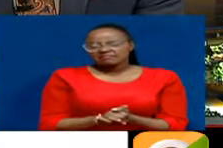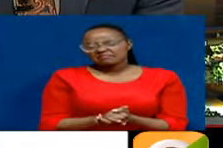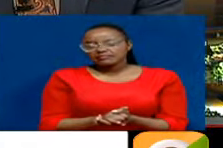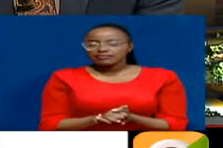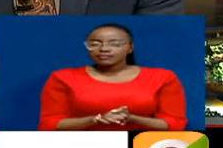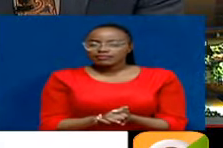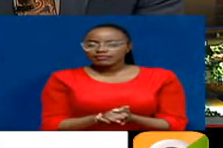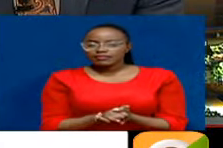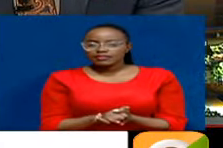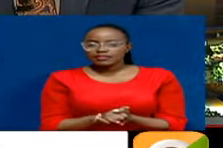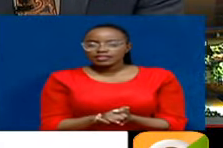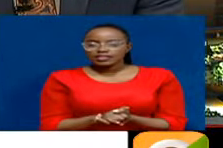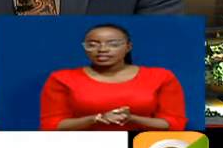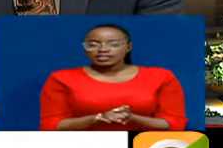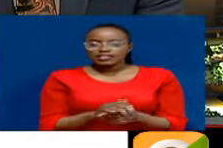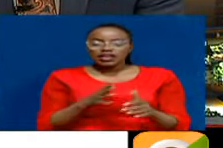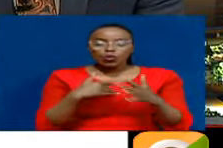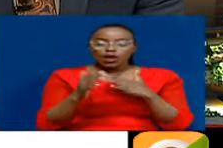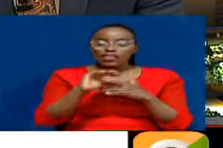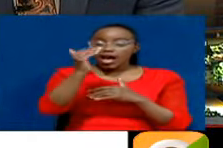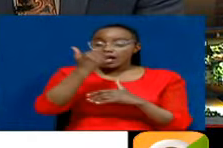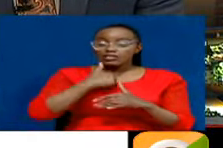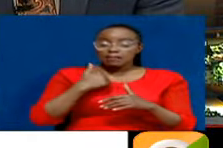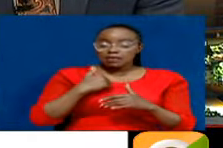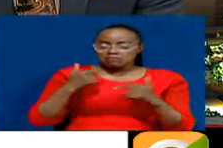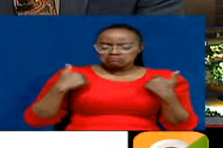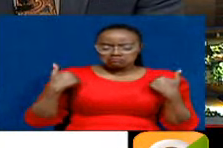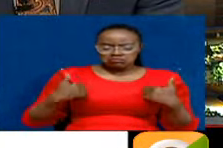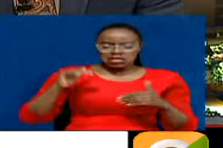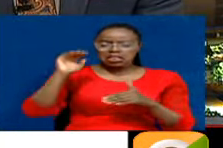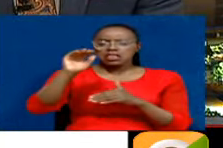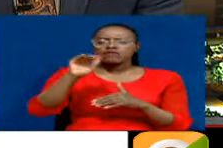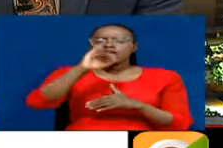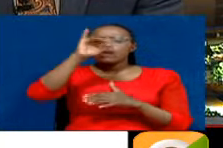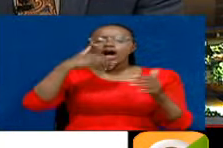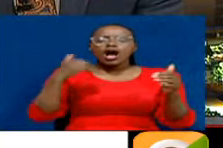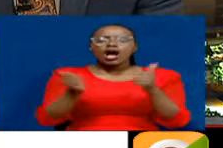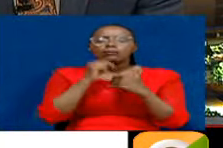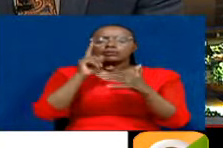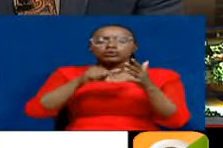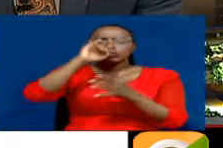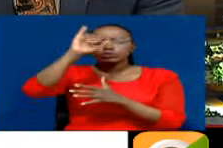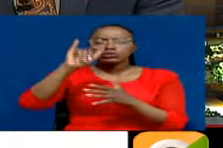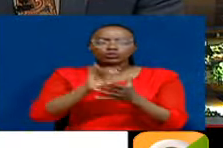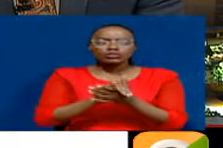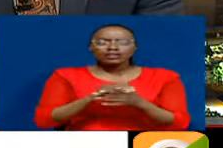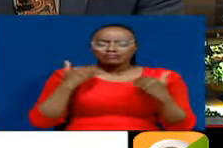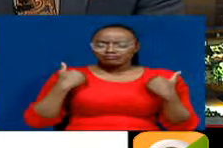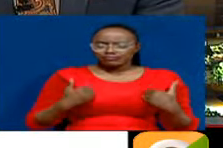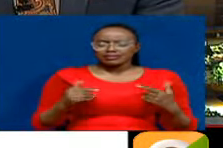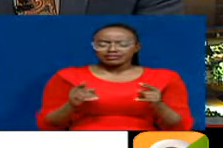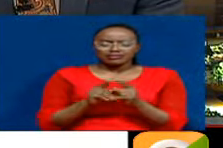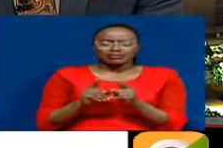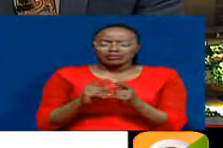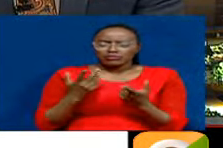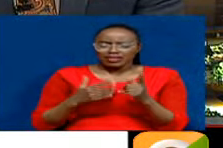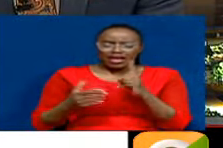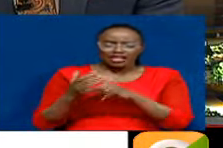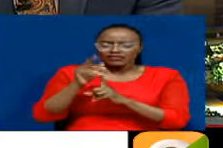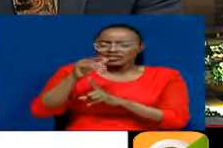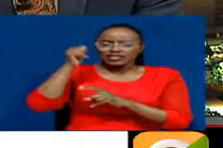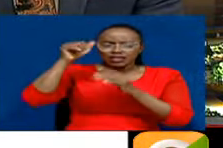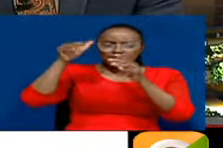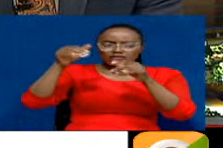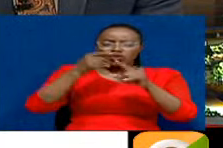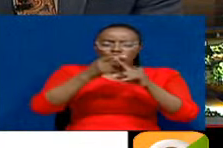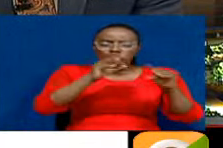Well, it's not whether he asked me, it is me who should ask him what happened to our Jubilee. I am the aggrieved party. Because when he